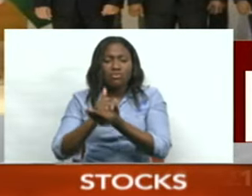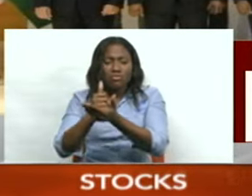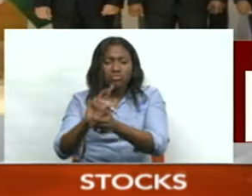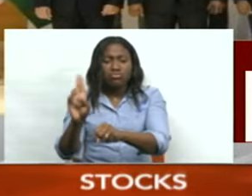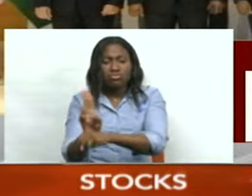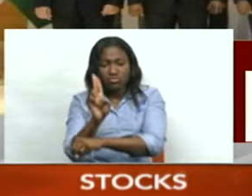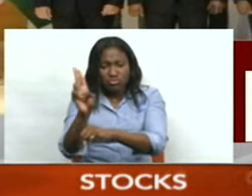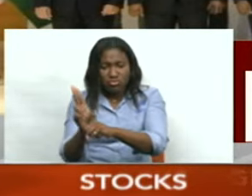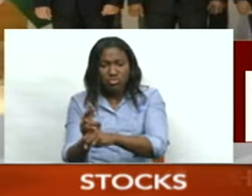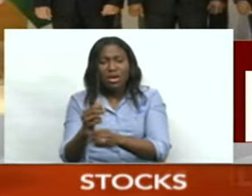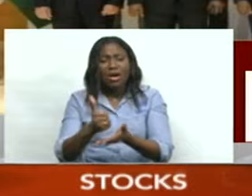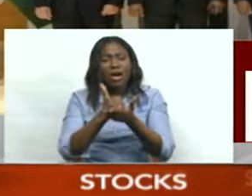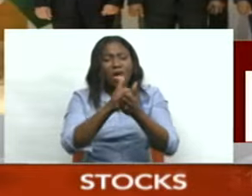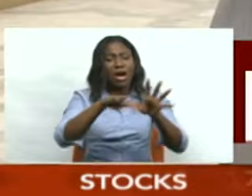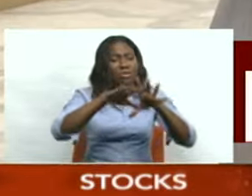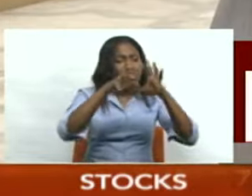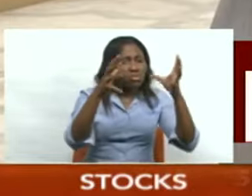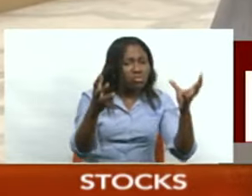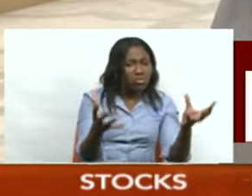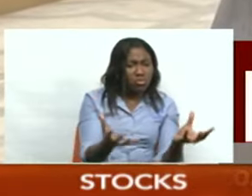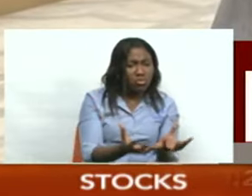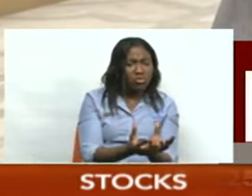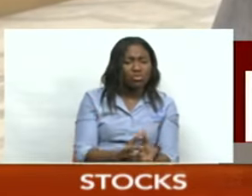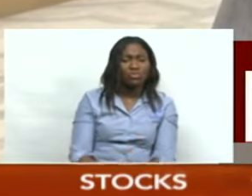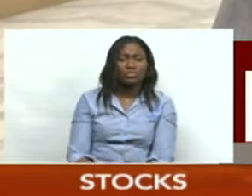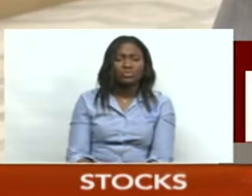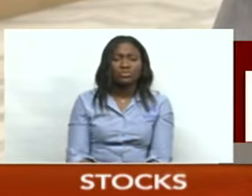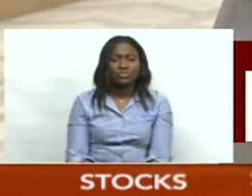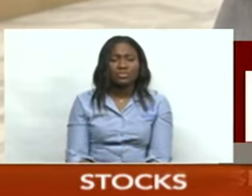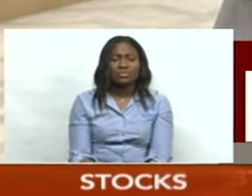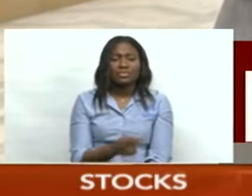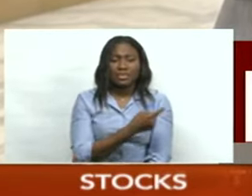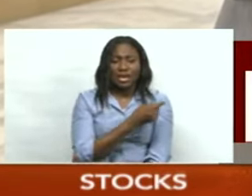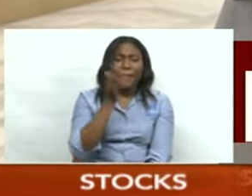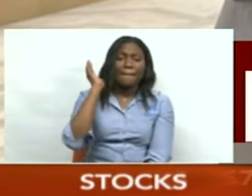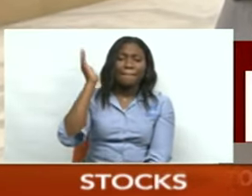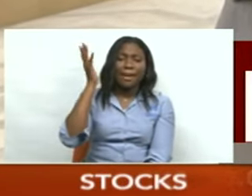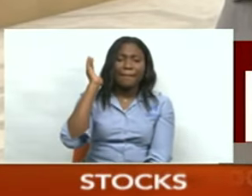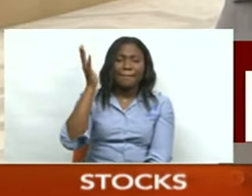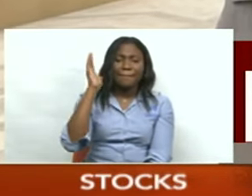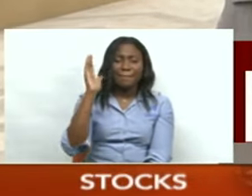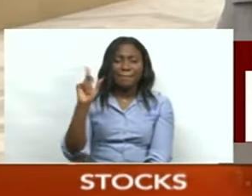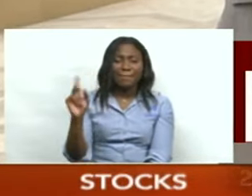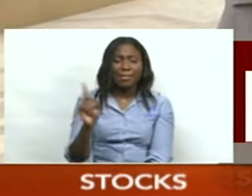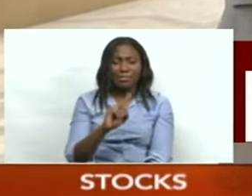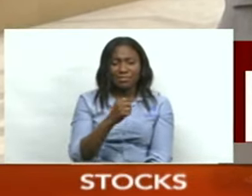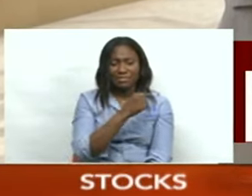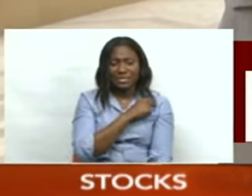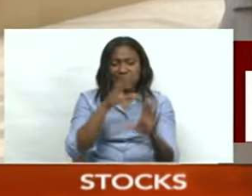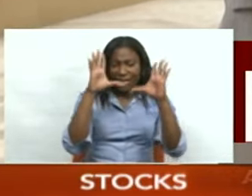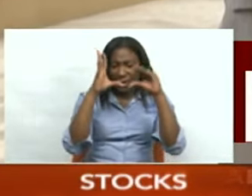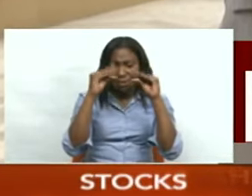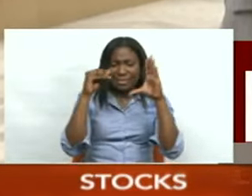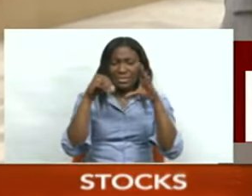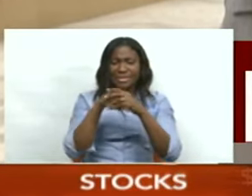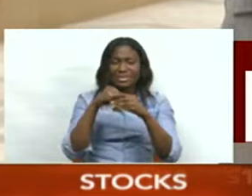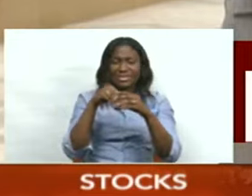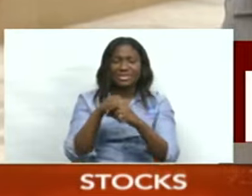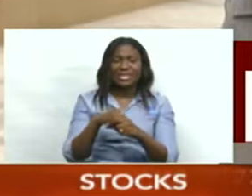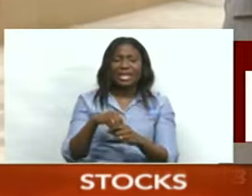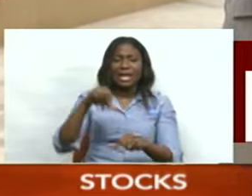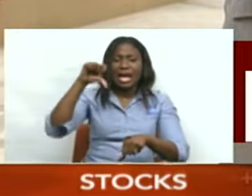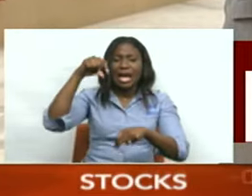sovereign resources towards energy security. In his speech at the extraordinary ministerial meeting at the 7th Gas